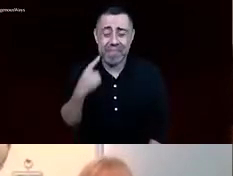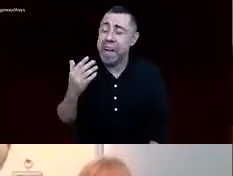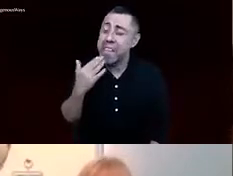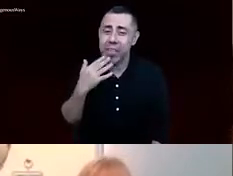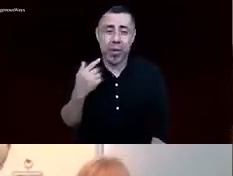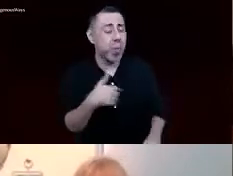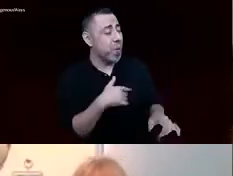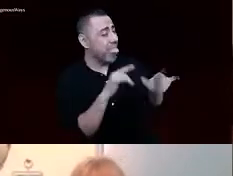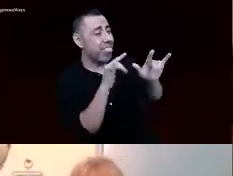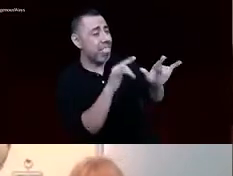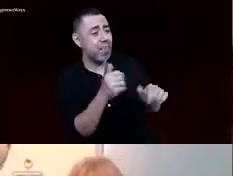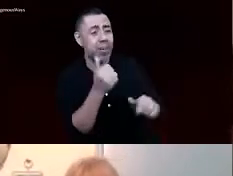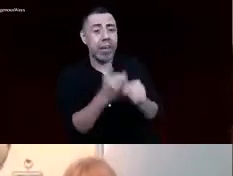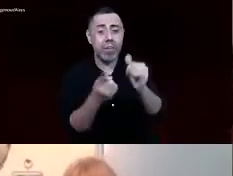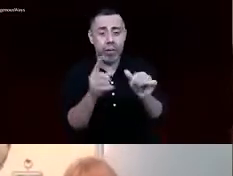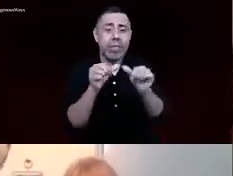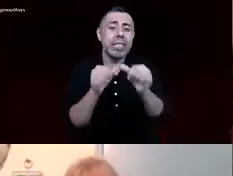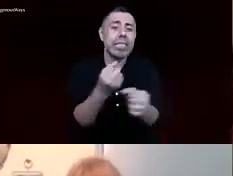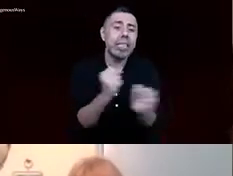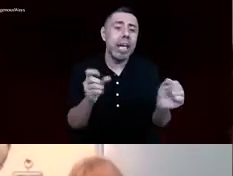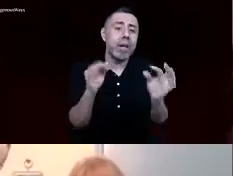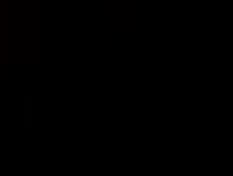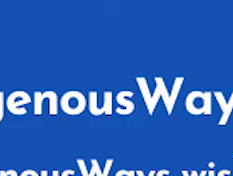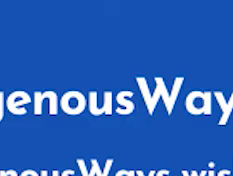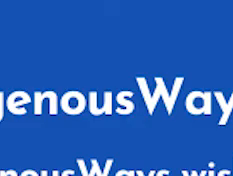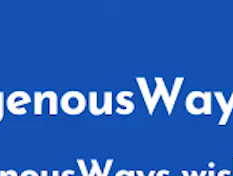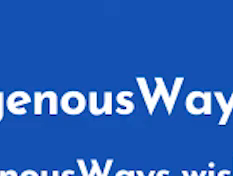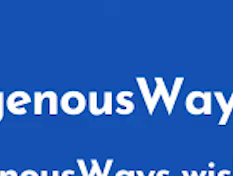Thank you. Everyone be safe and well. Love you. Love you.